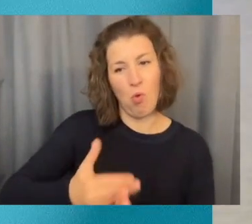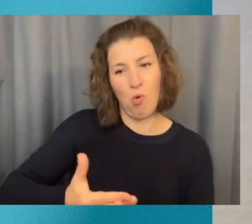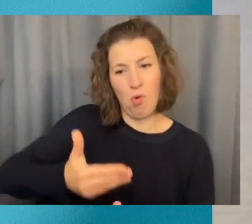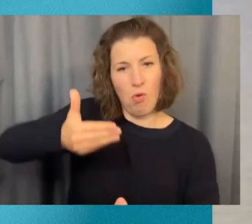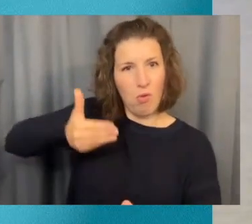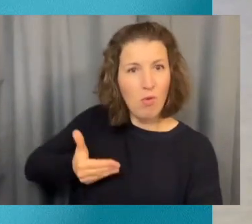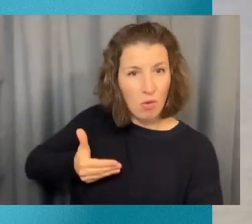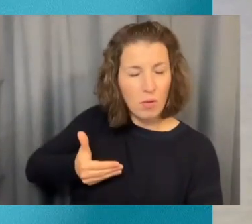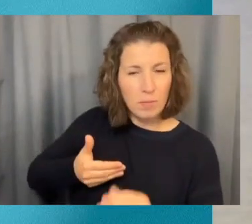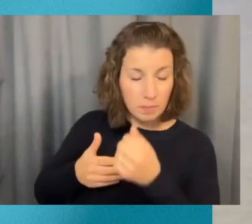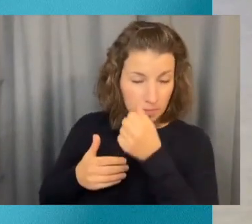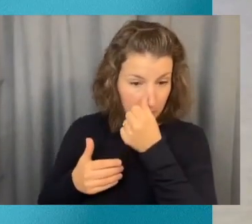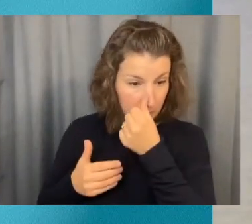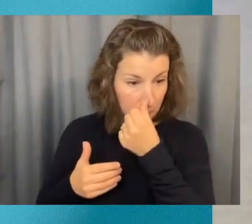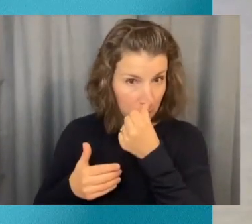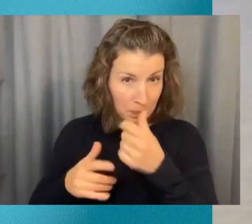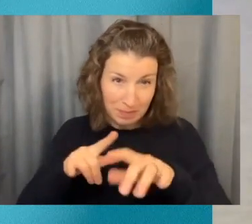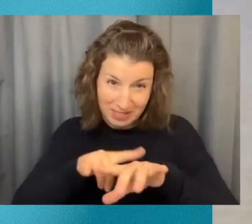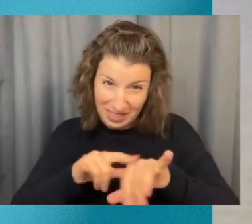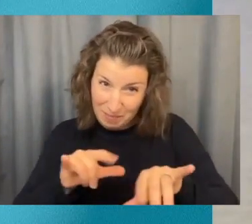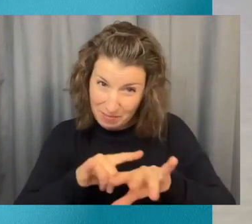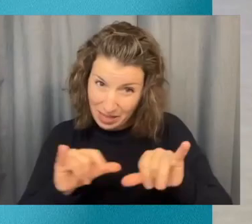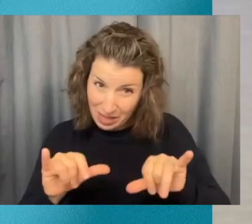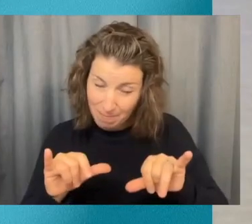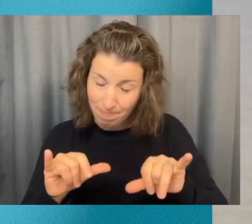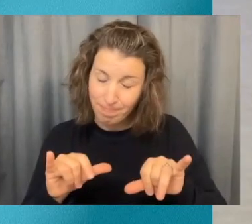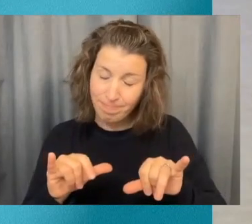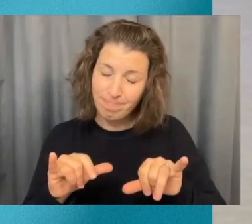we have also inadvertently